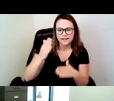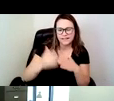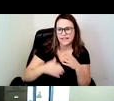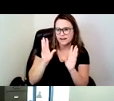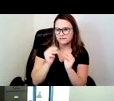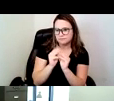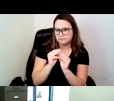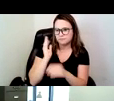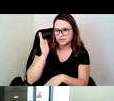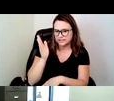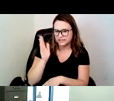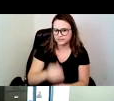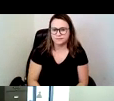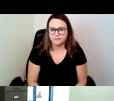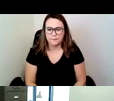presentation.